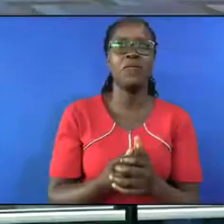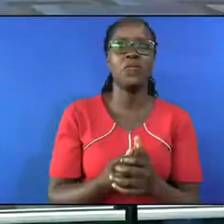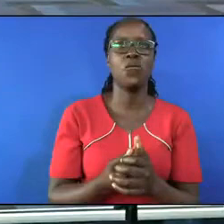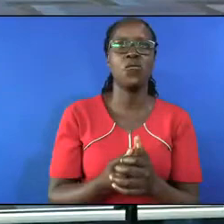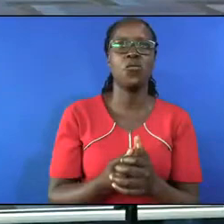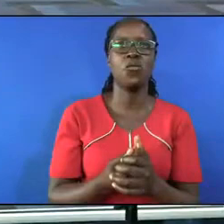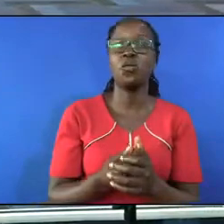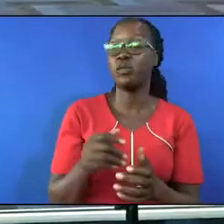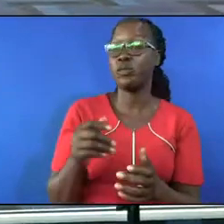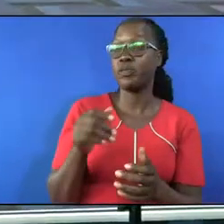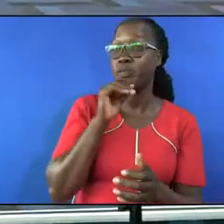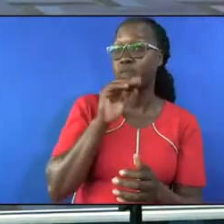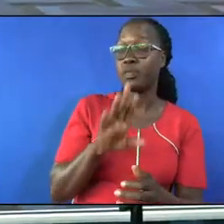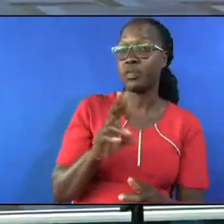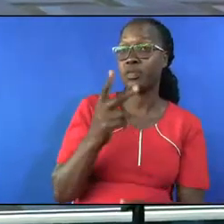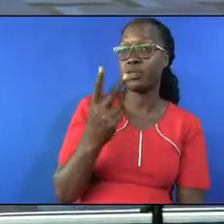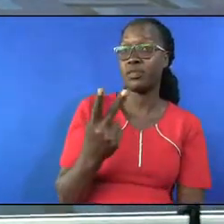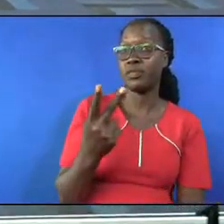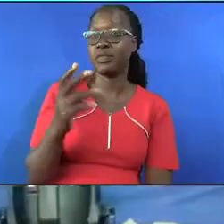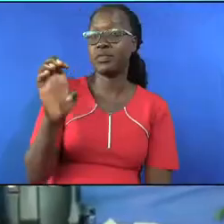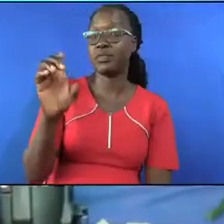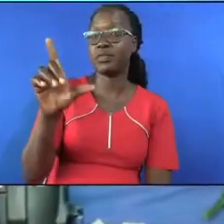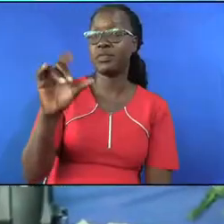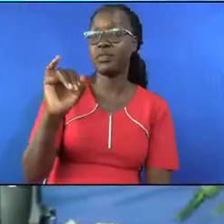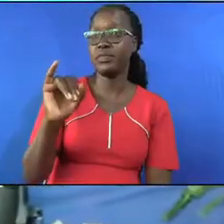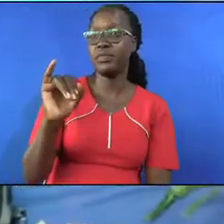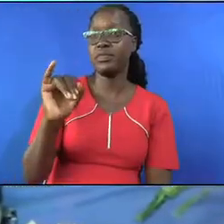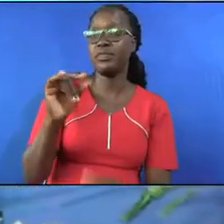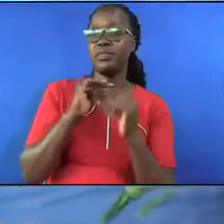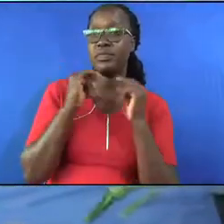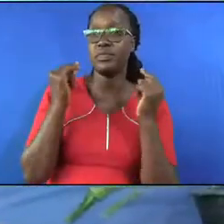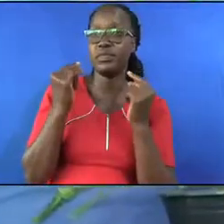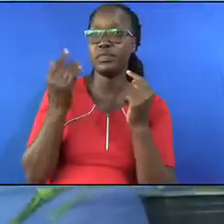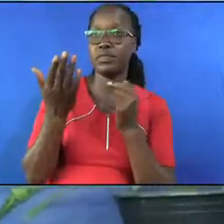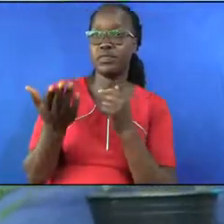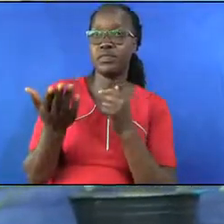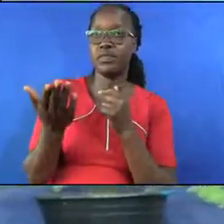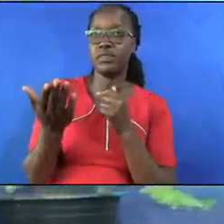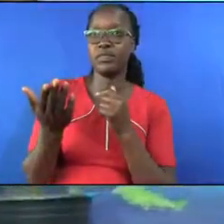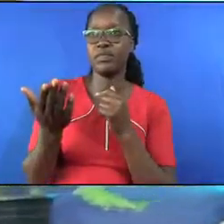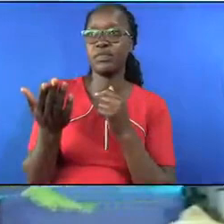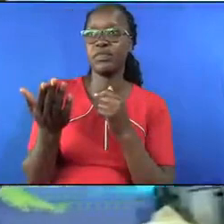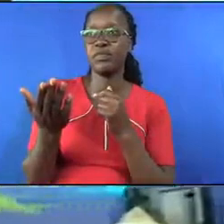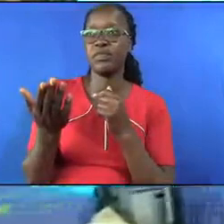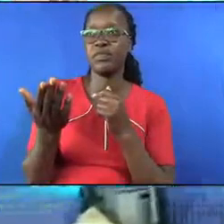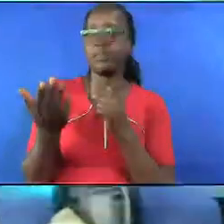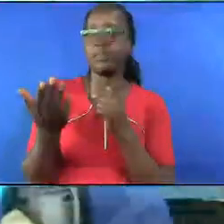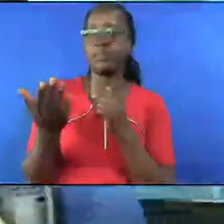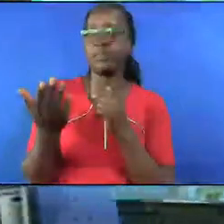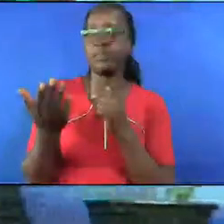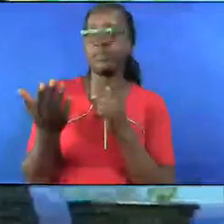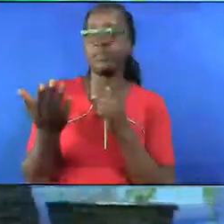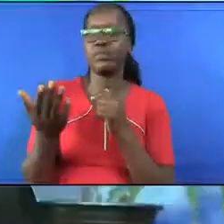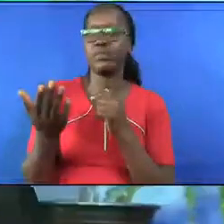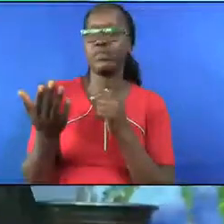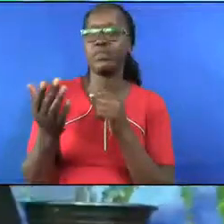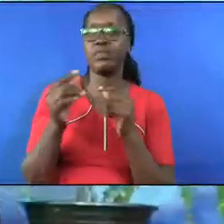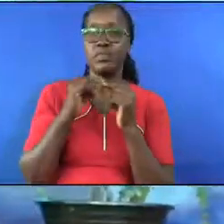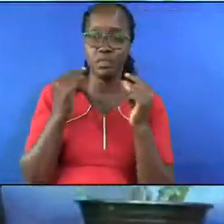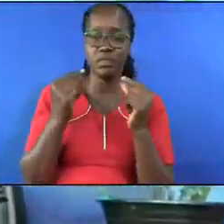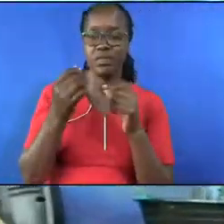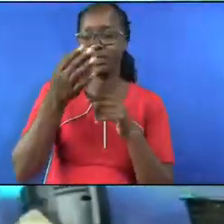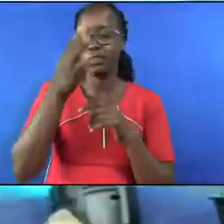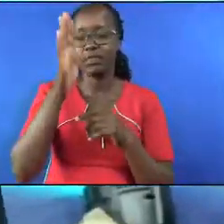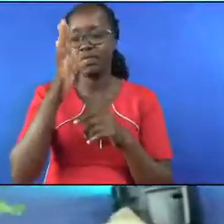story. Eli's sons were the sons of a priest, right? Right, church? Yeah, there was son. Eli was the was a priest